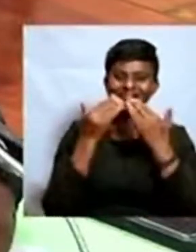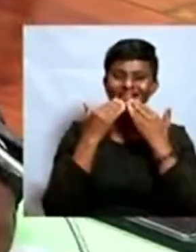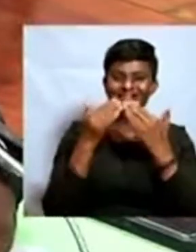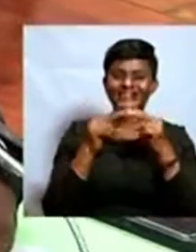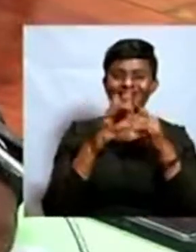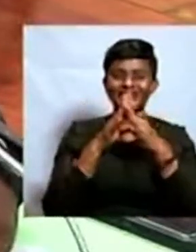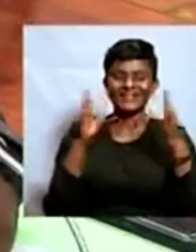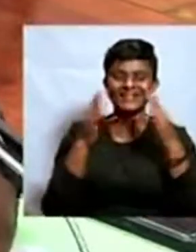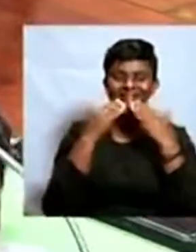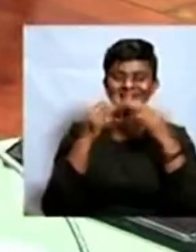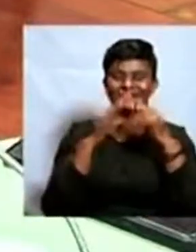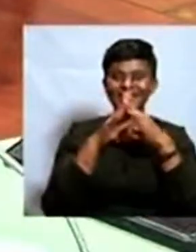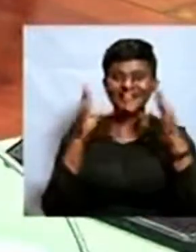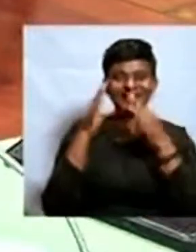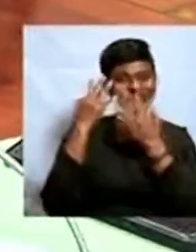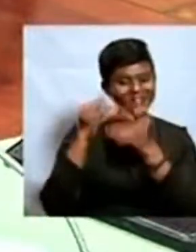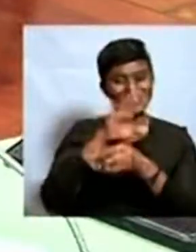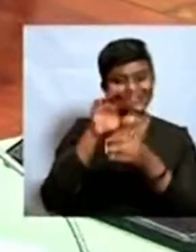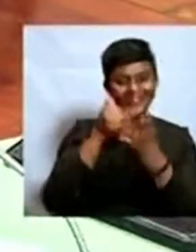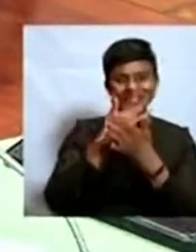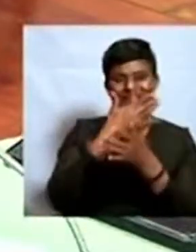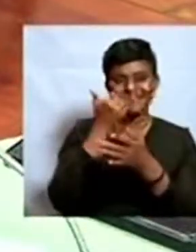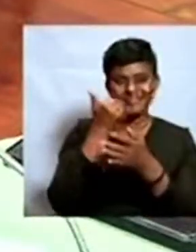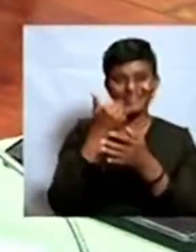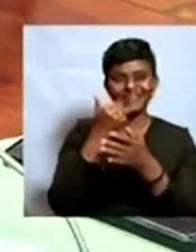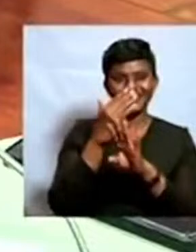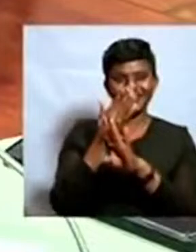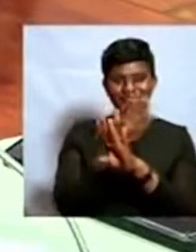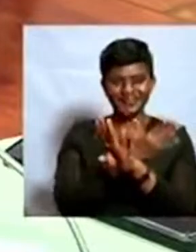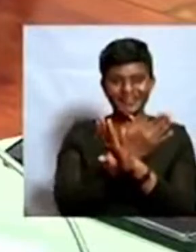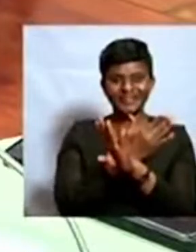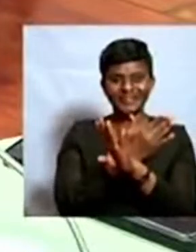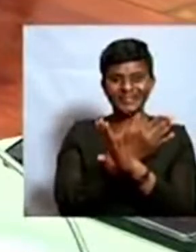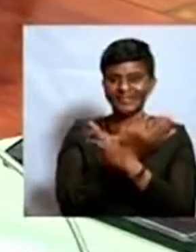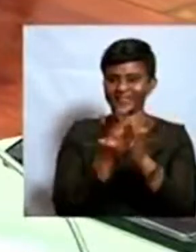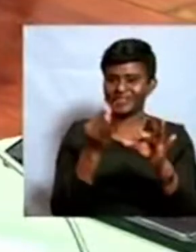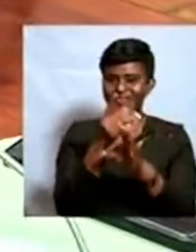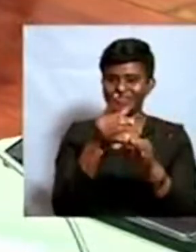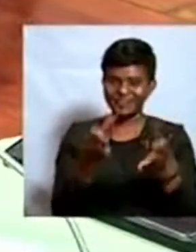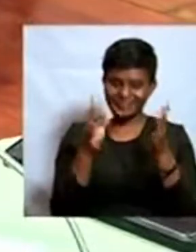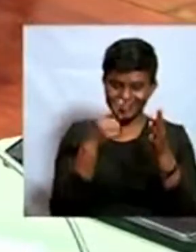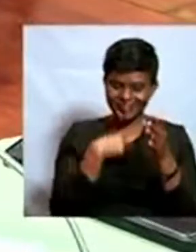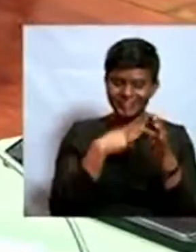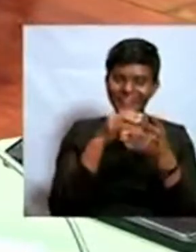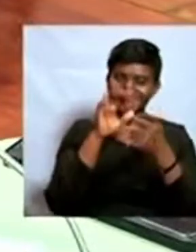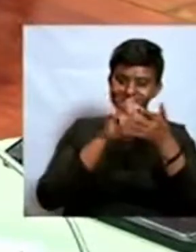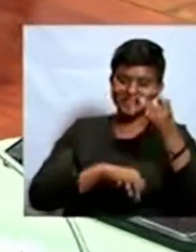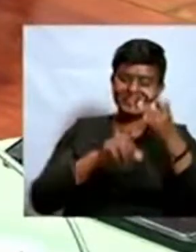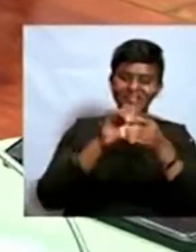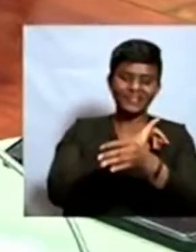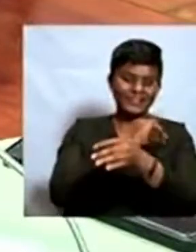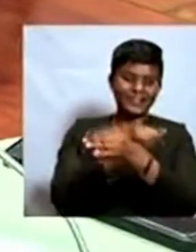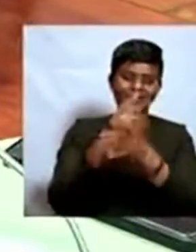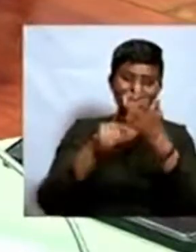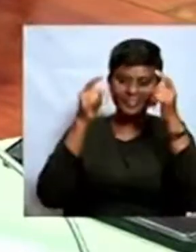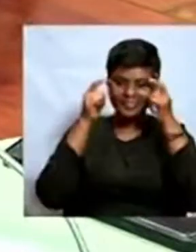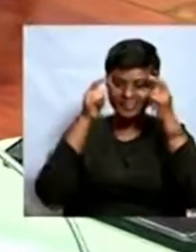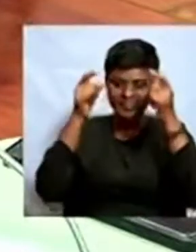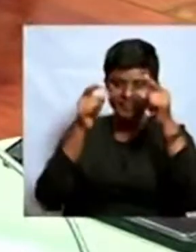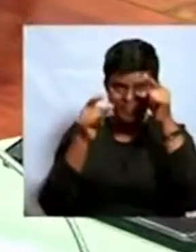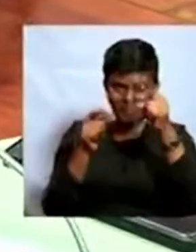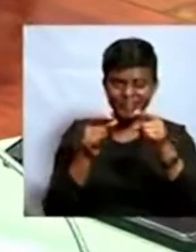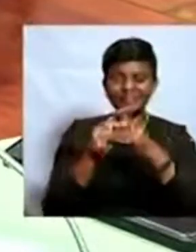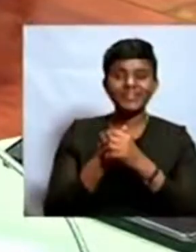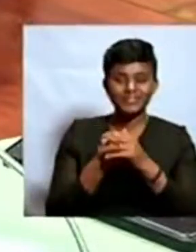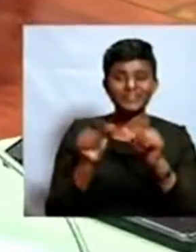Thank you so much. We wish you all the best, and before we release you, allow me to withdraw the immunity that was conferred